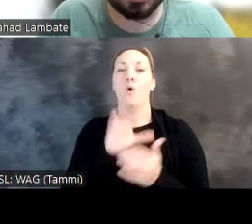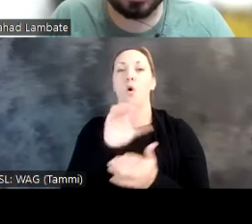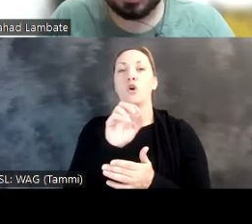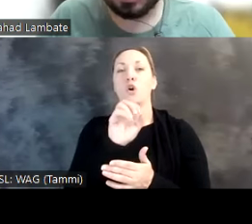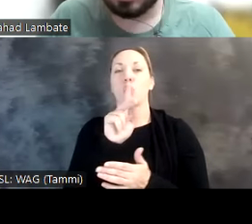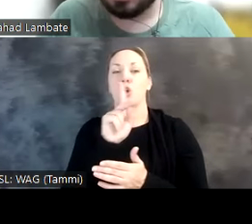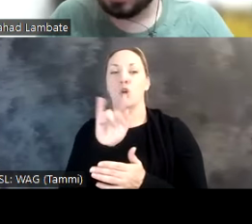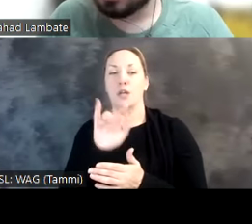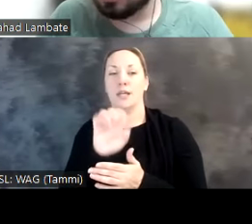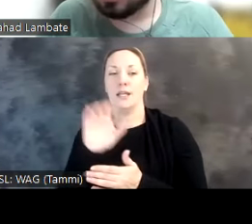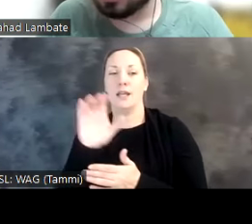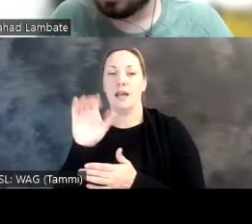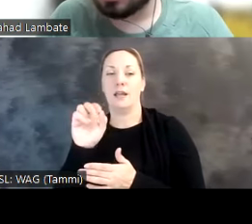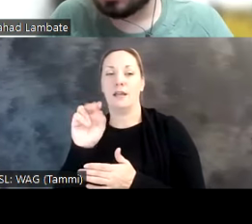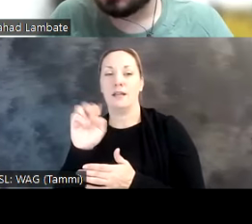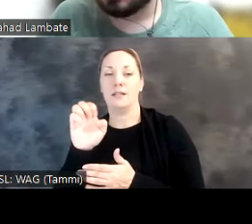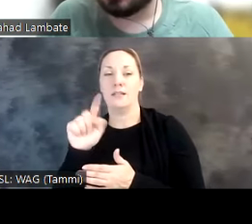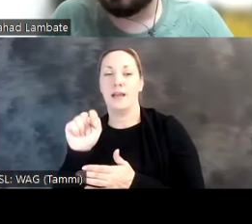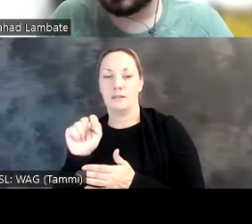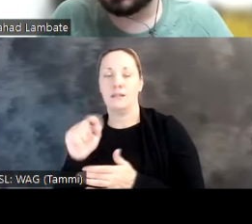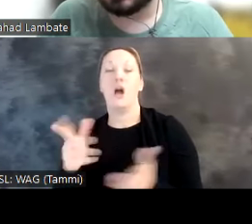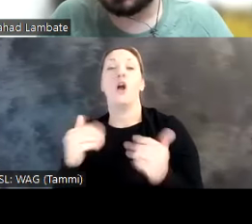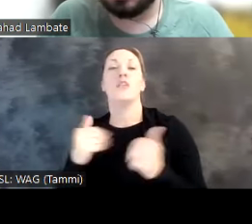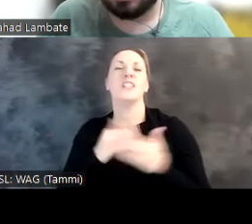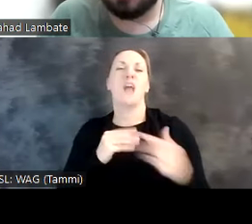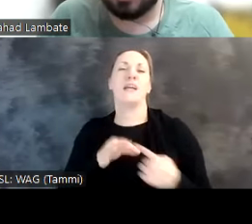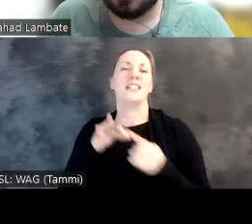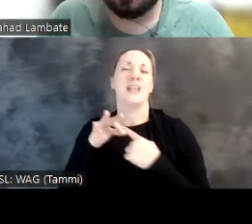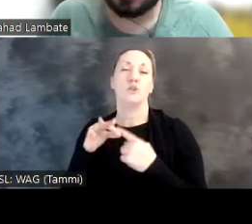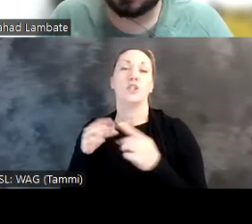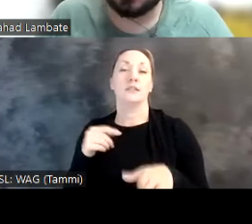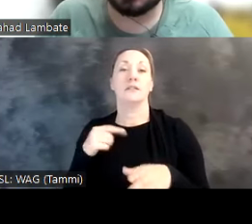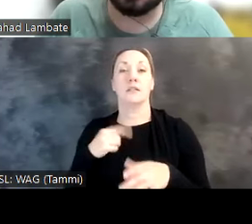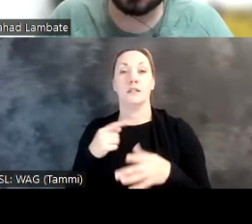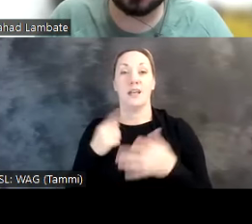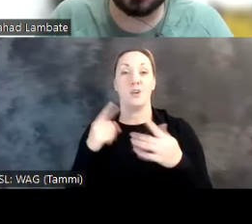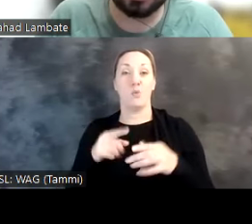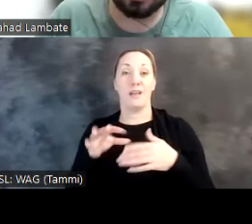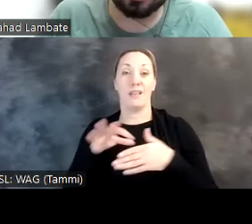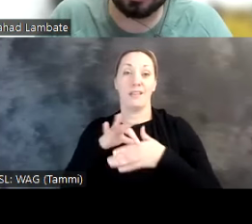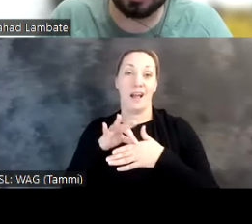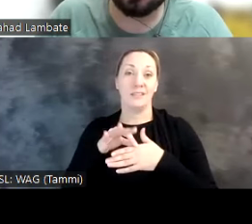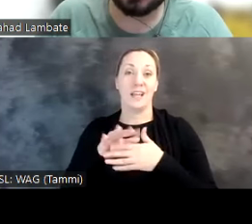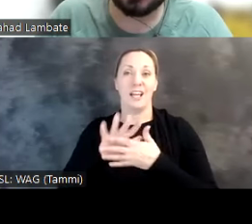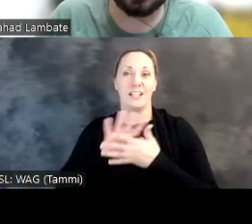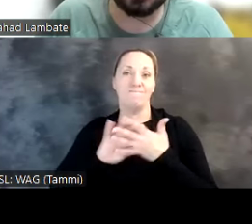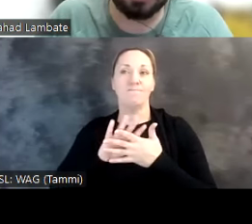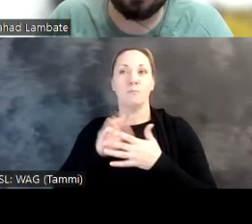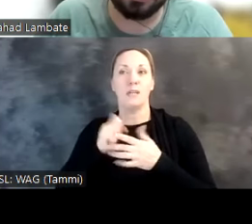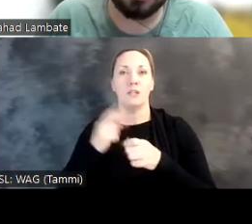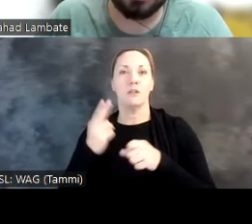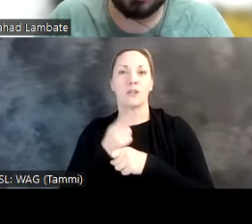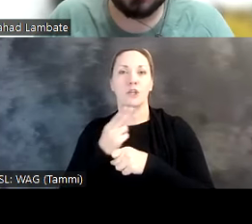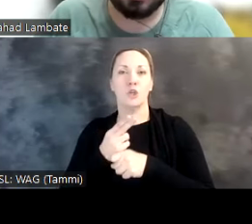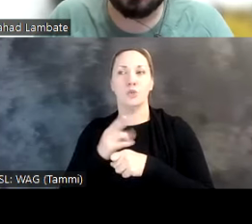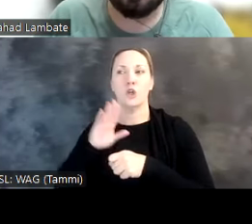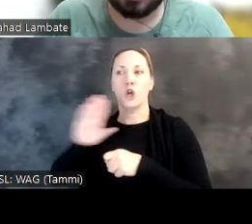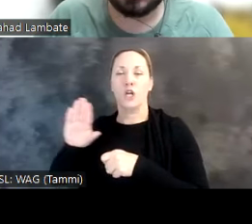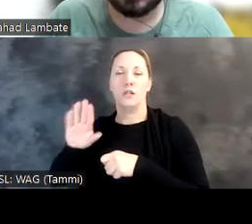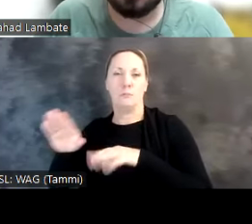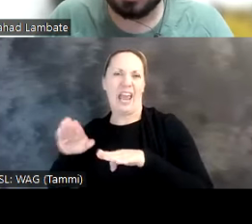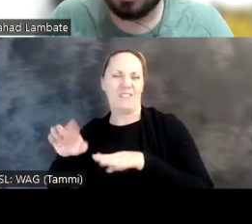There are certain exceptions also to this, which is like when the content is obscured due to a user agent behavior.